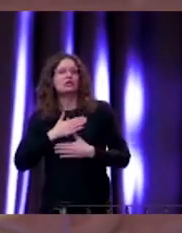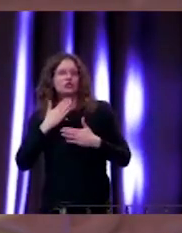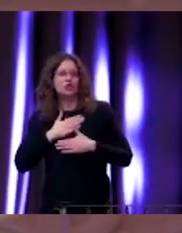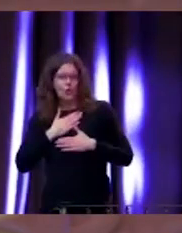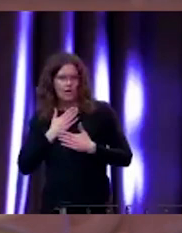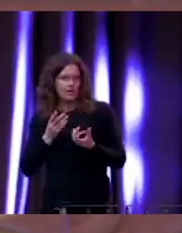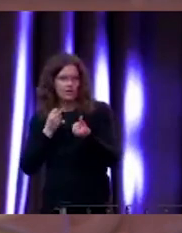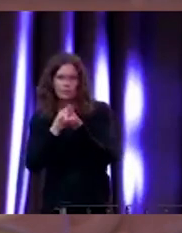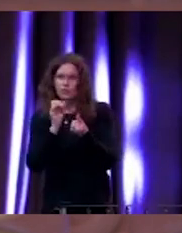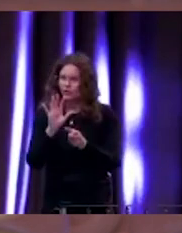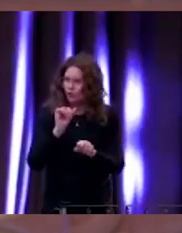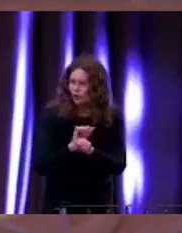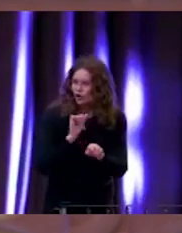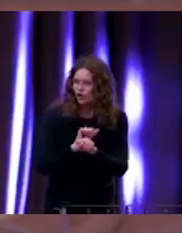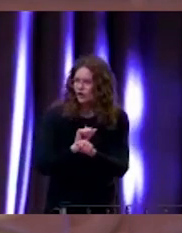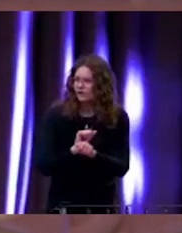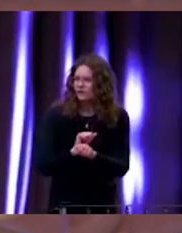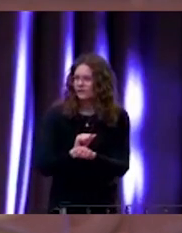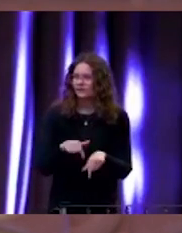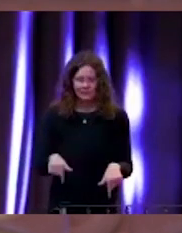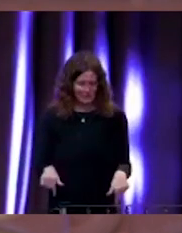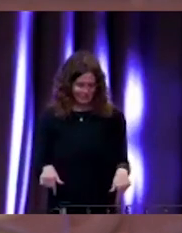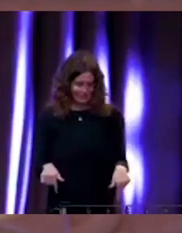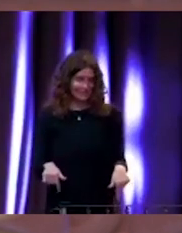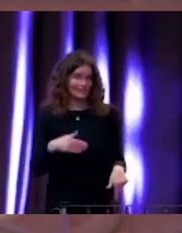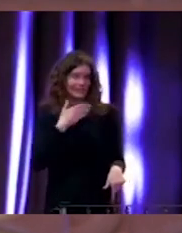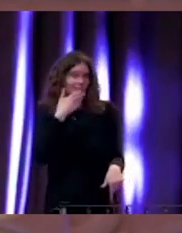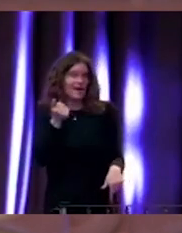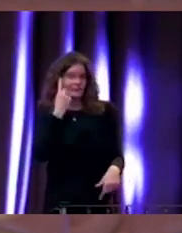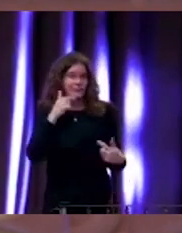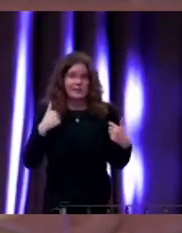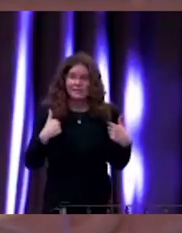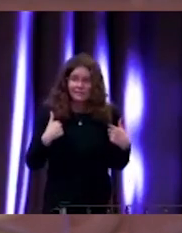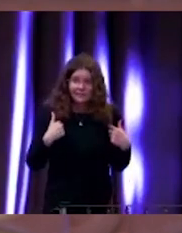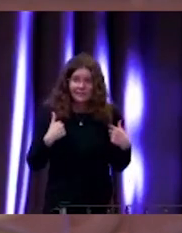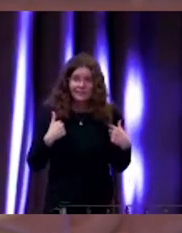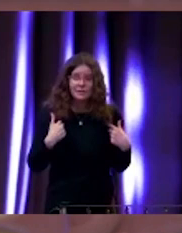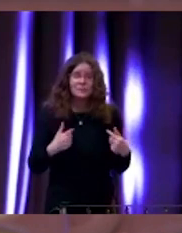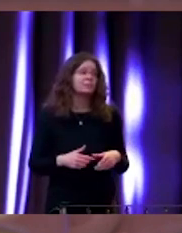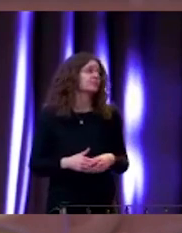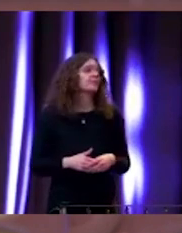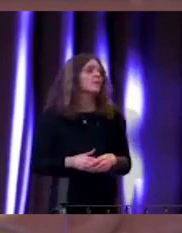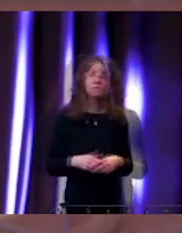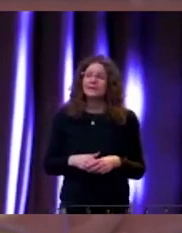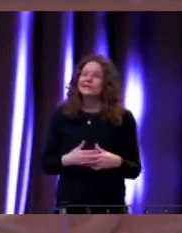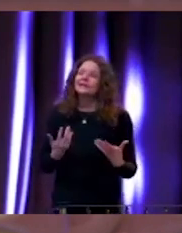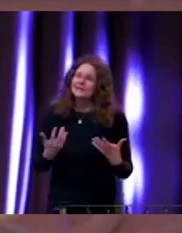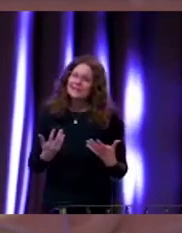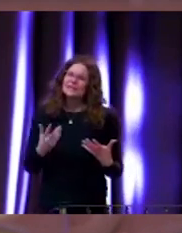Like, this is the best thing, right? And I'm gonna have a kind of